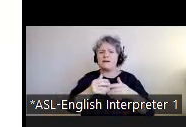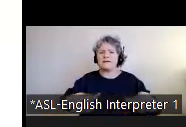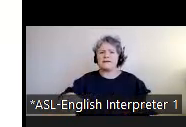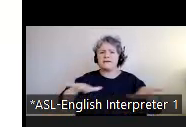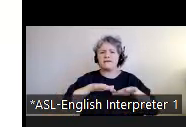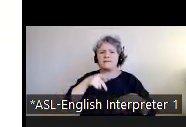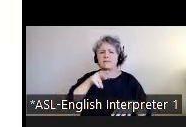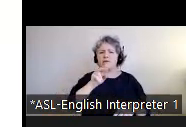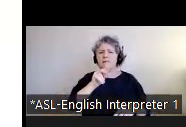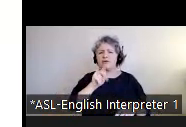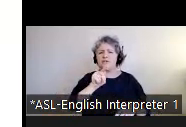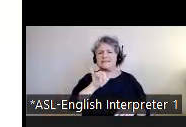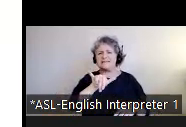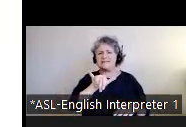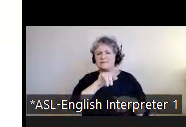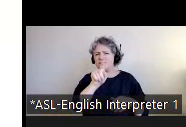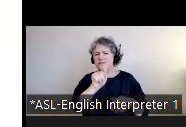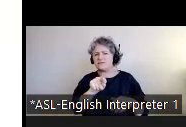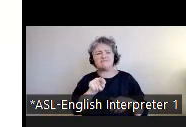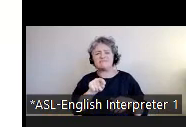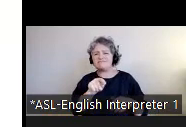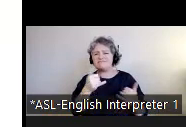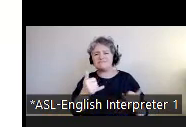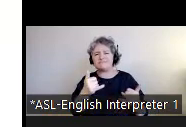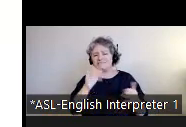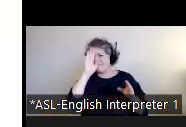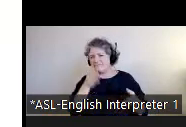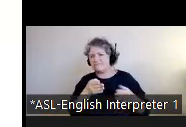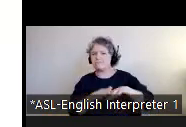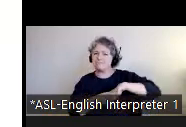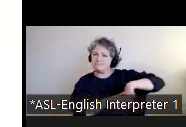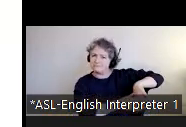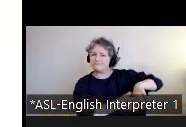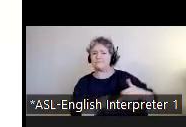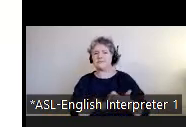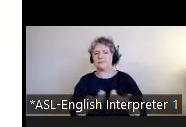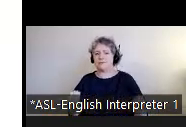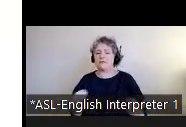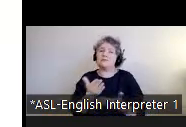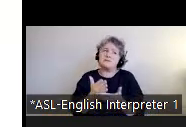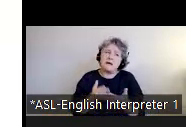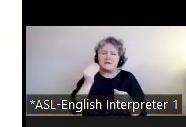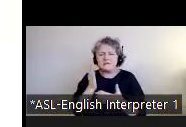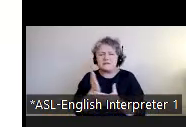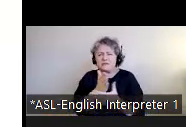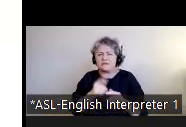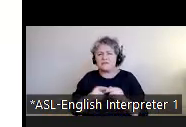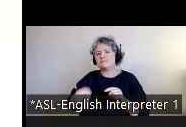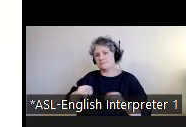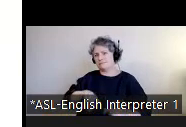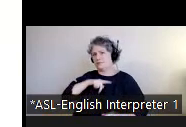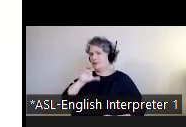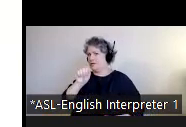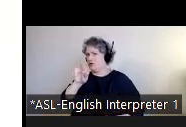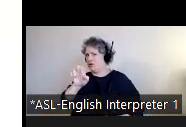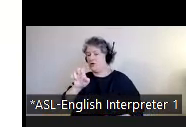to focus on that today, but some of the information can be shared between them. This information is important both if